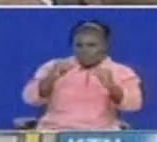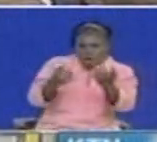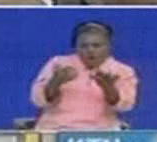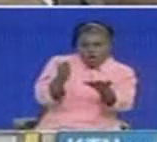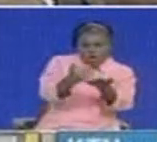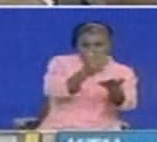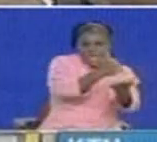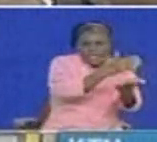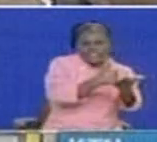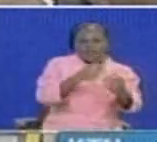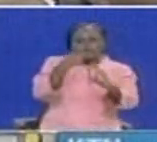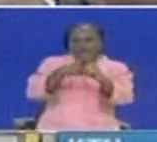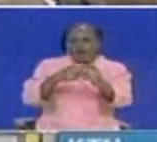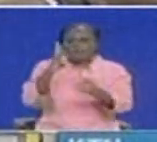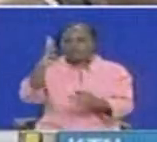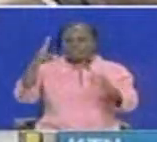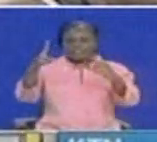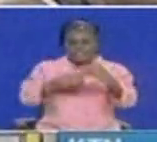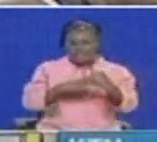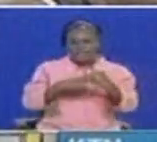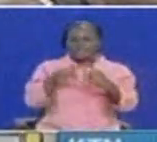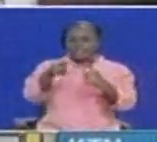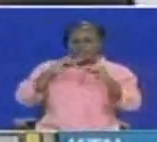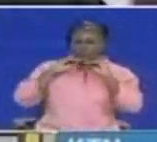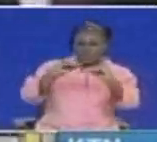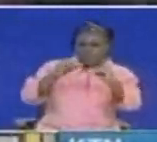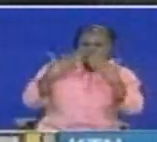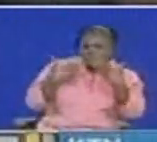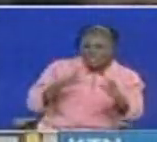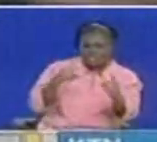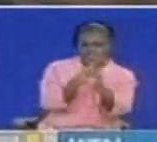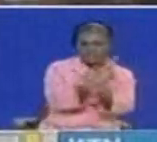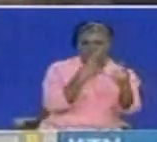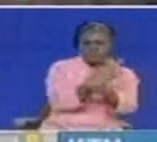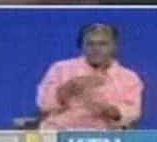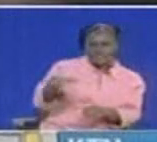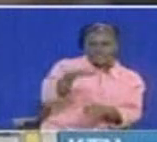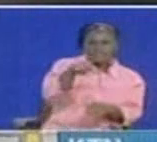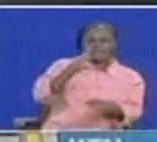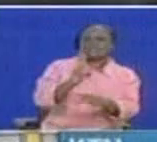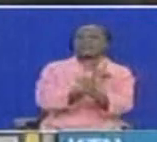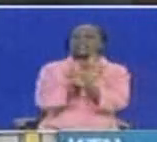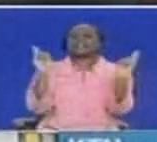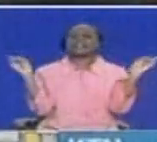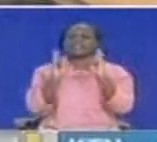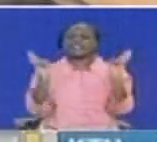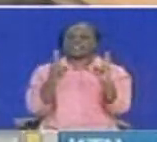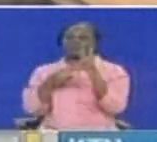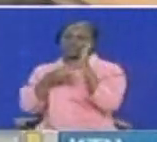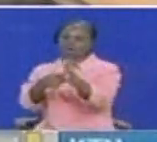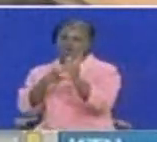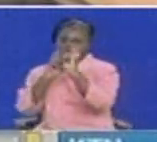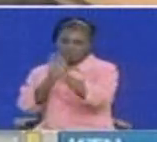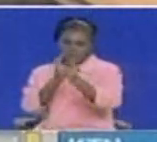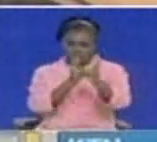from the 47 counties. They have been prepared and trained in these areas in the interest and now ready to showcase their talents. We are in